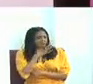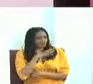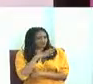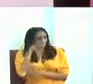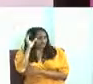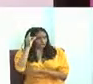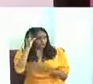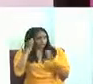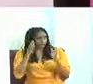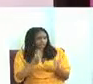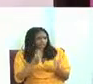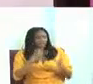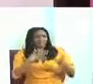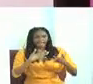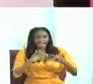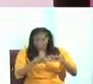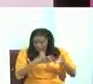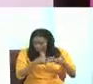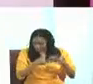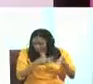minister anywhere,